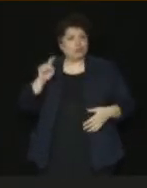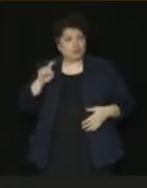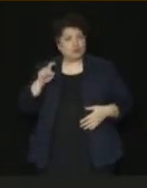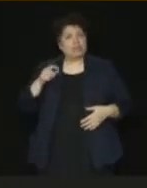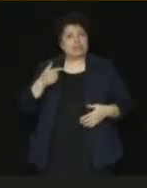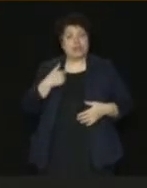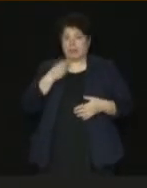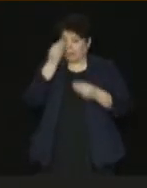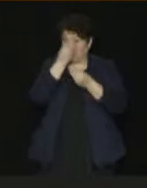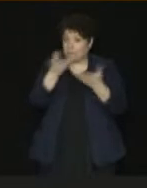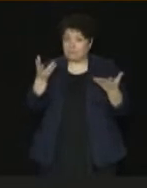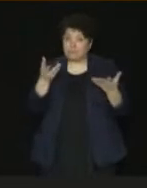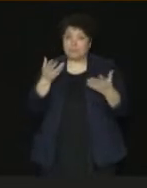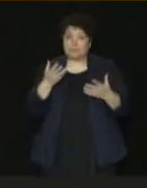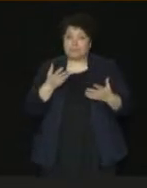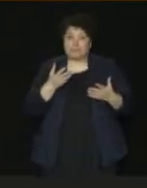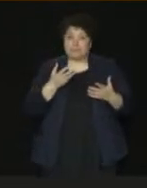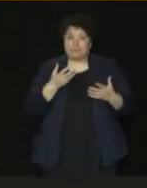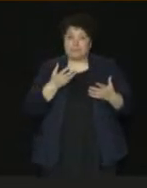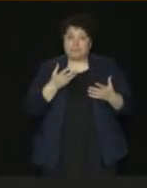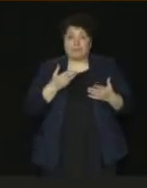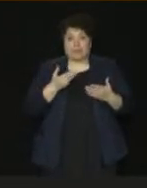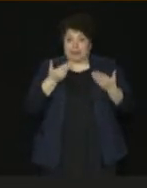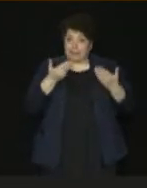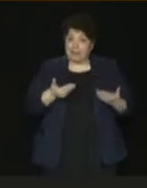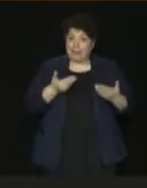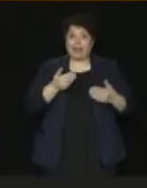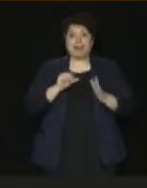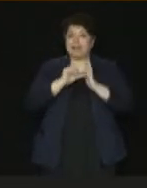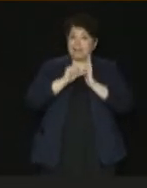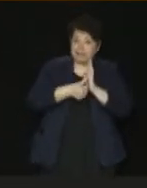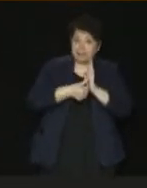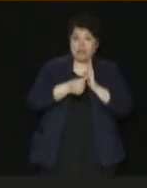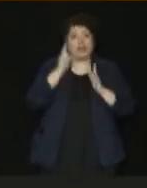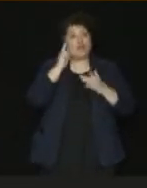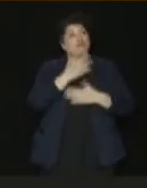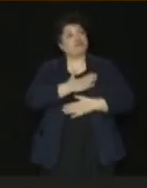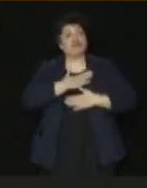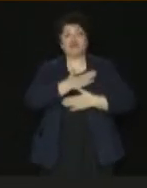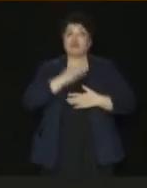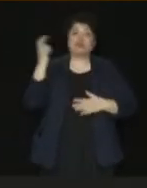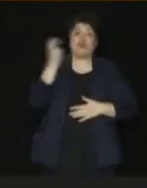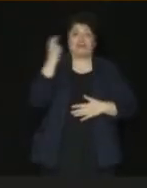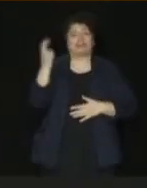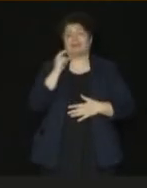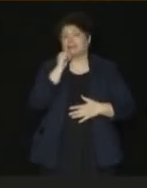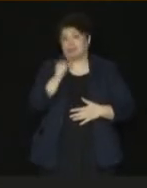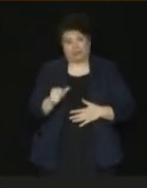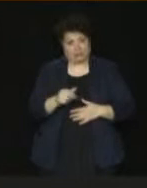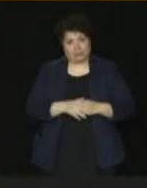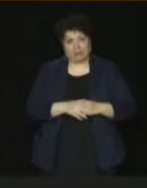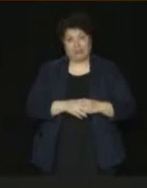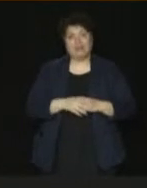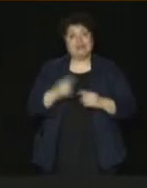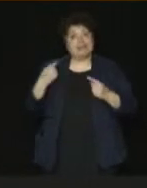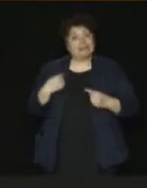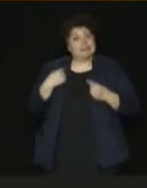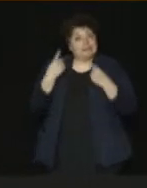would highlight that the basic idea is that it's not the time to travel. And since the very beginning of the pandemic, people